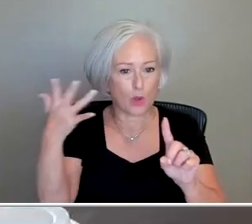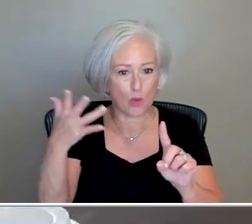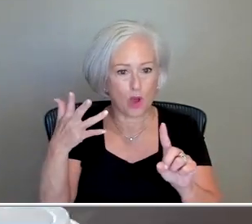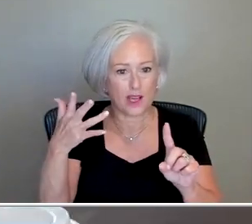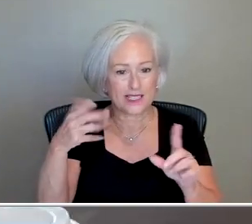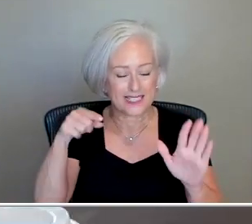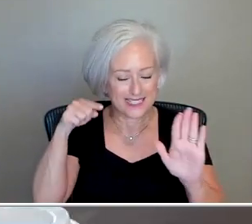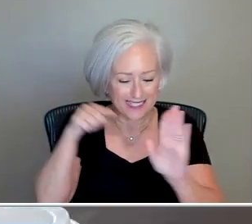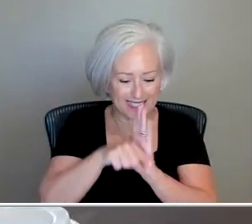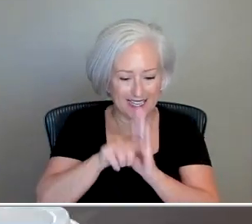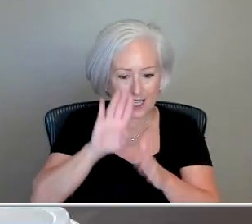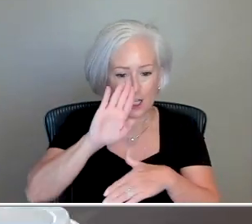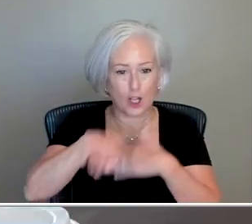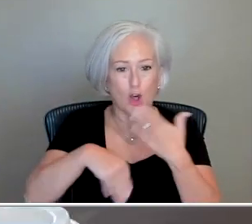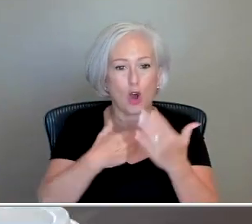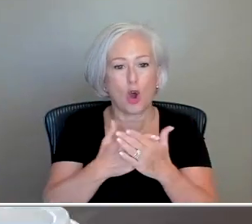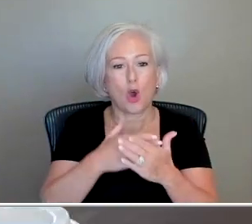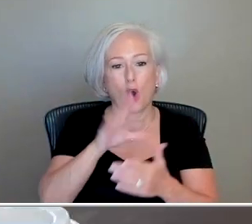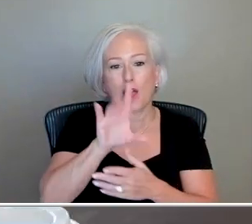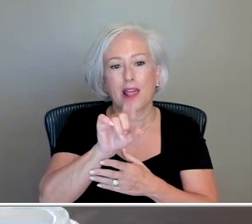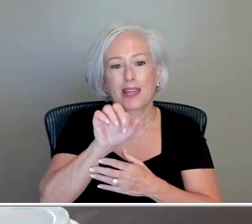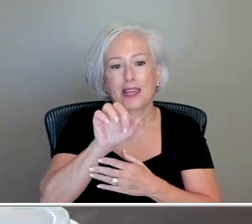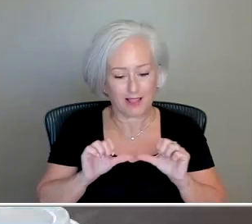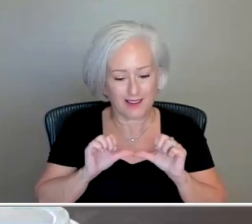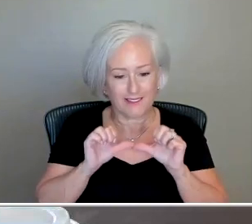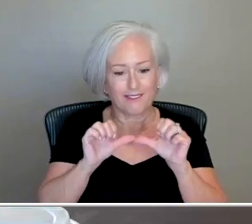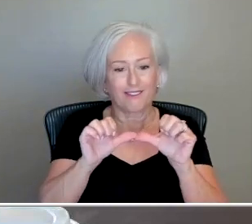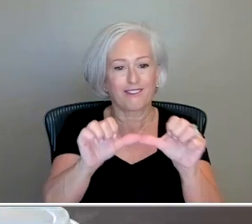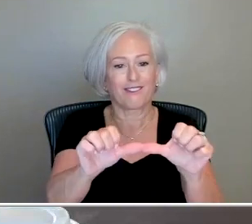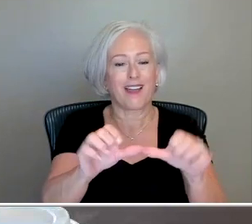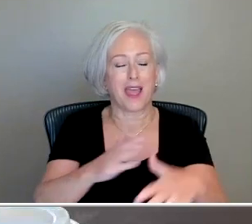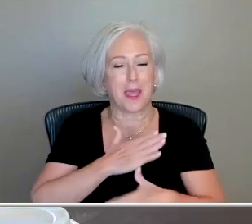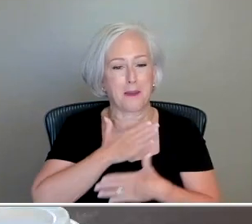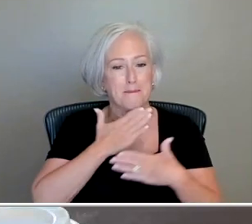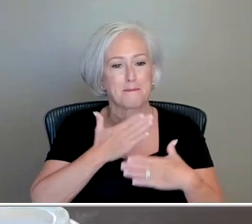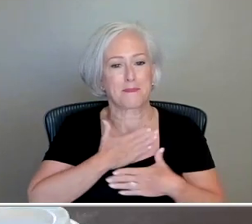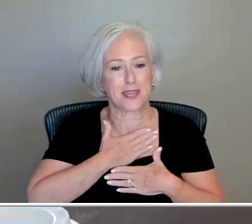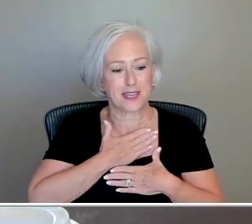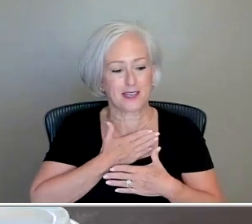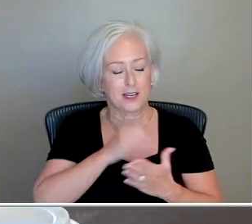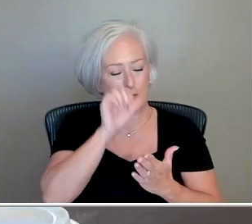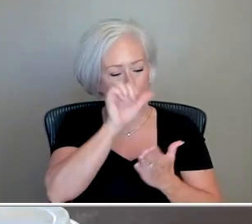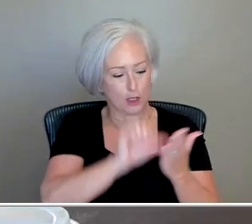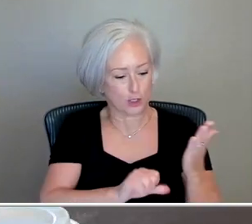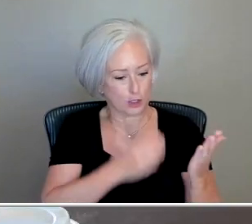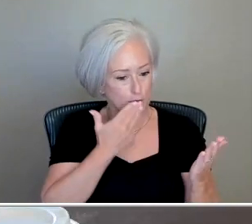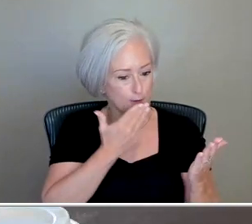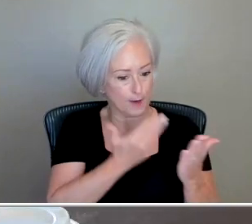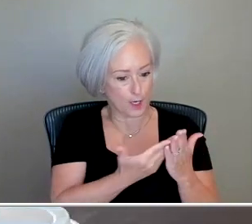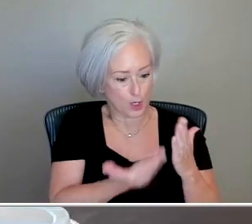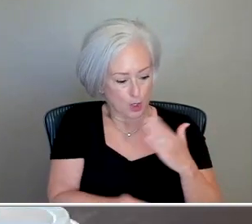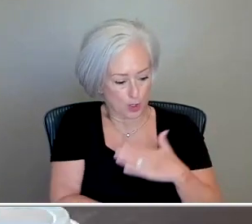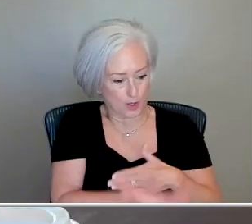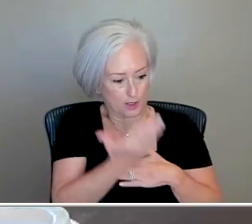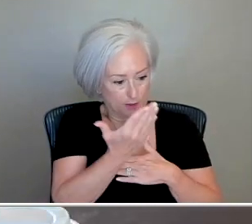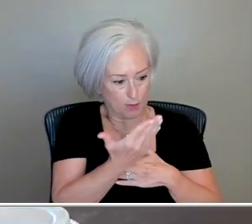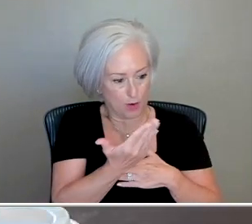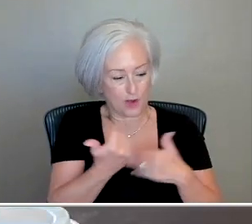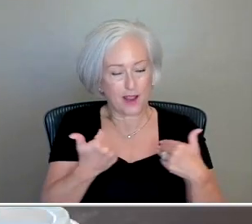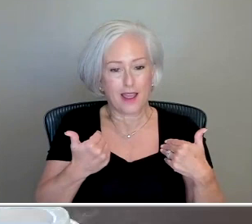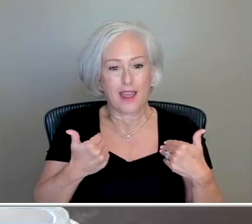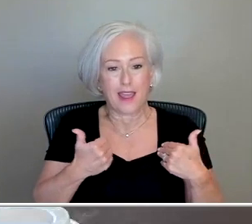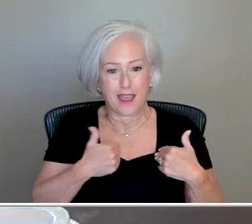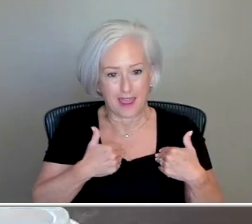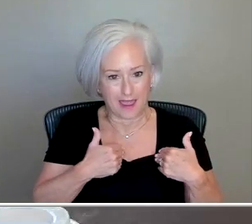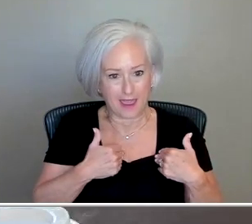so I can live happily ever after. The surgery went well this morning, and I have an internal portal cath. I